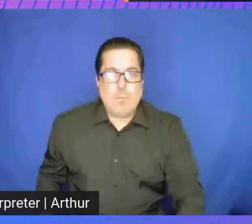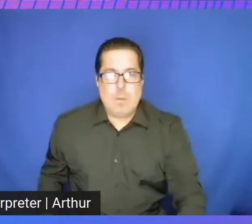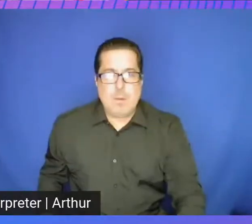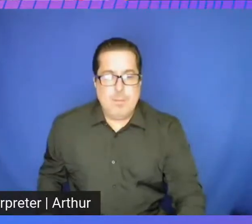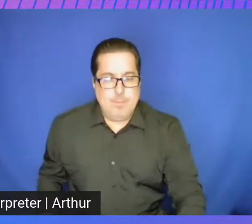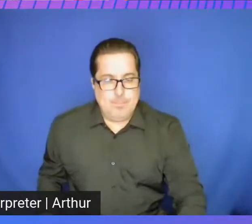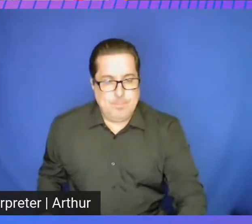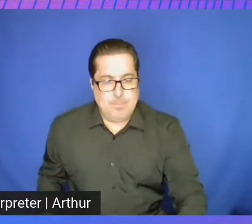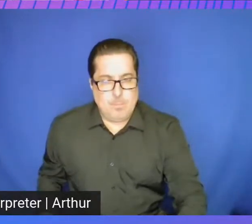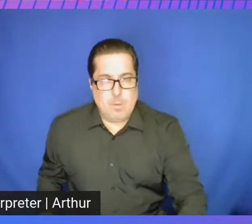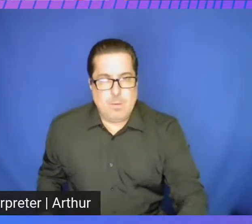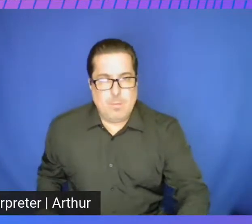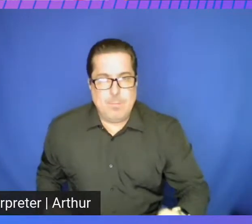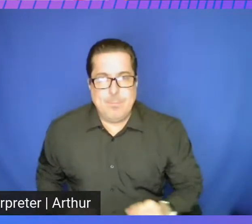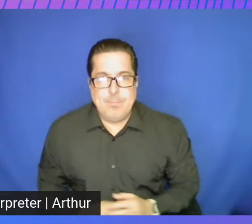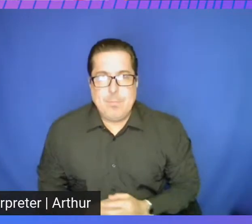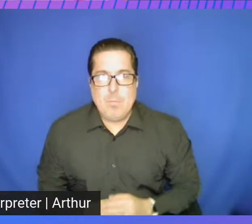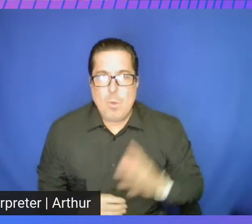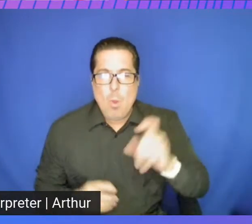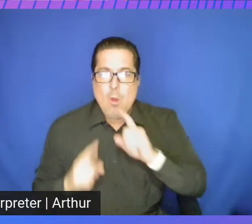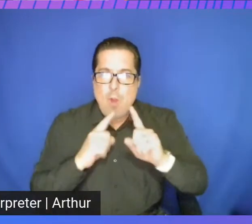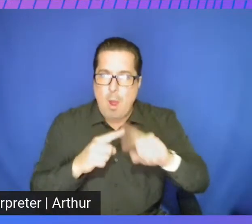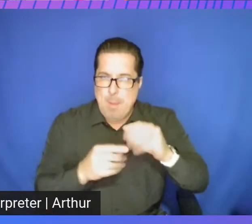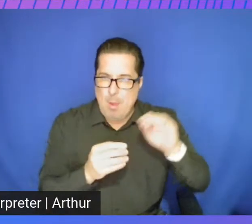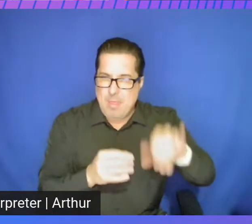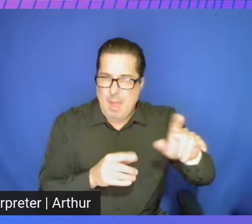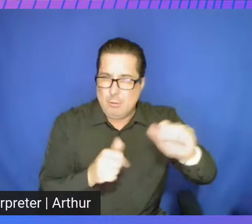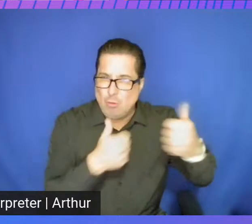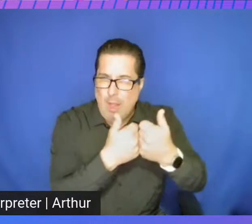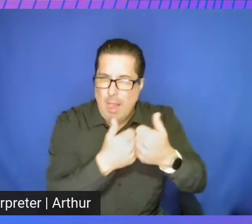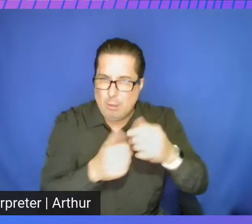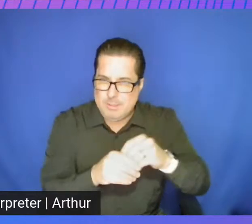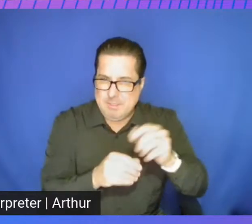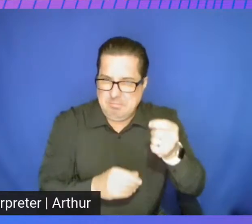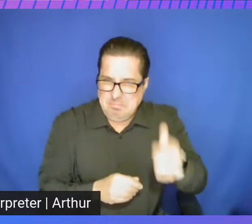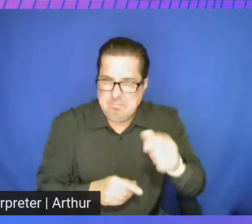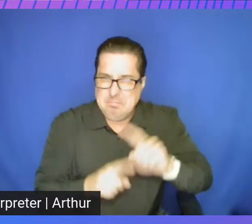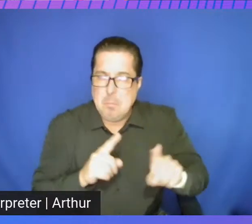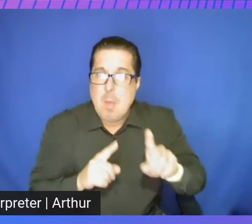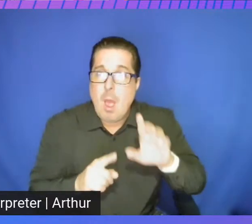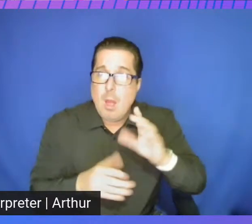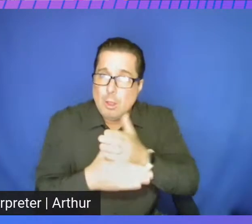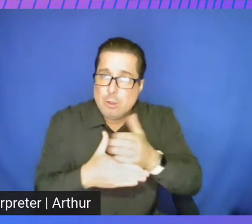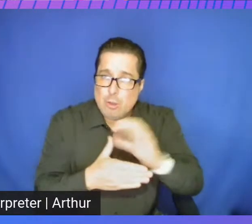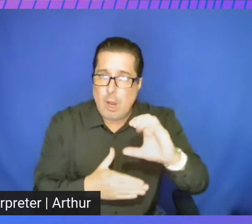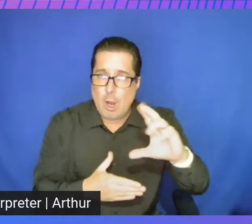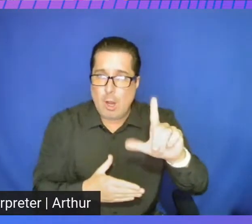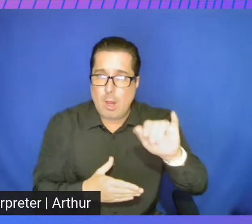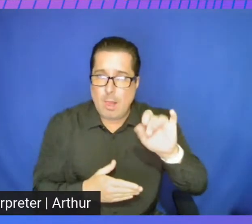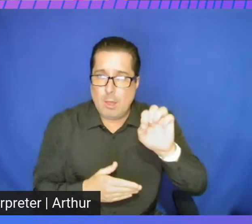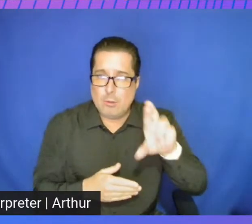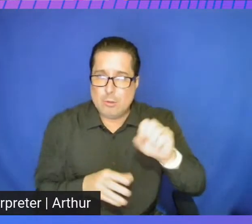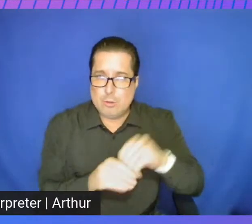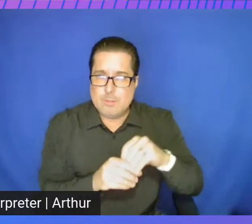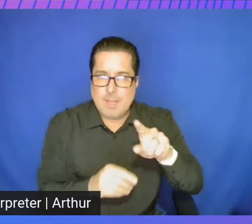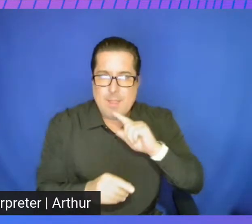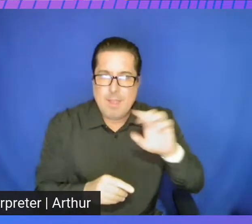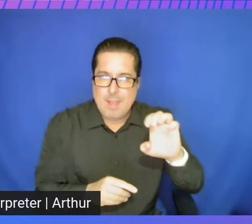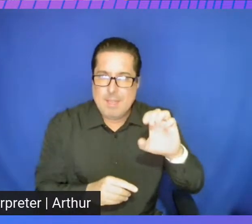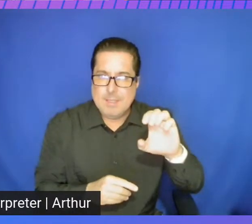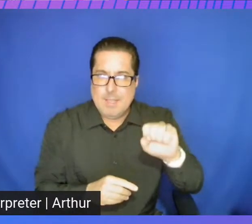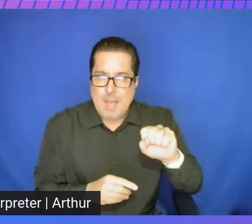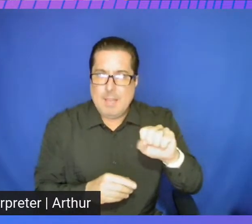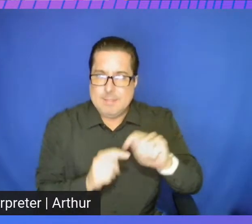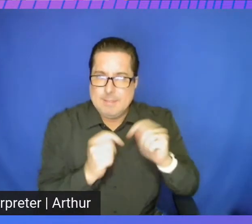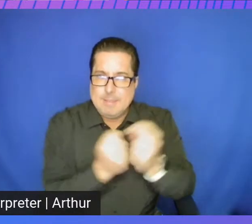which we can talk about in a bit. But we've got these shared clusters that the different teams will run their ECS services in. And